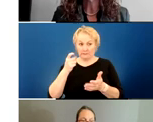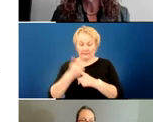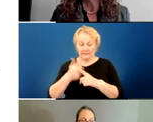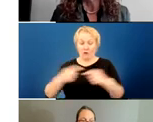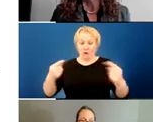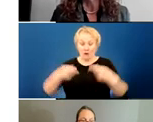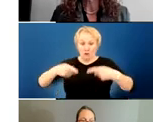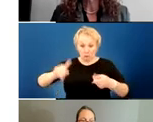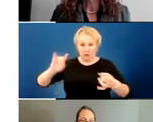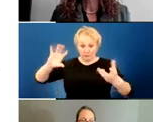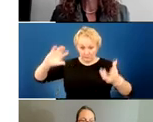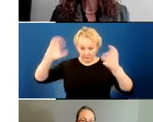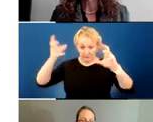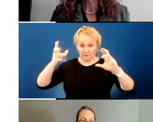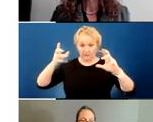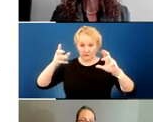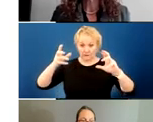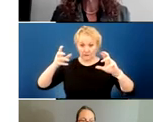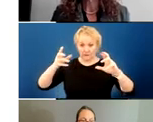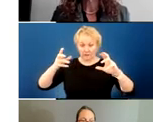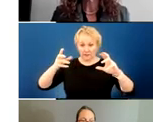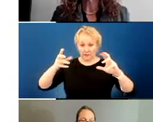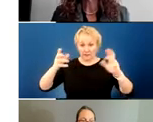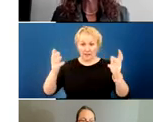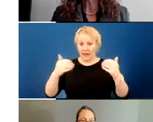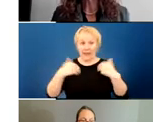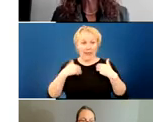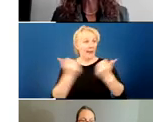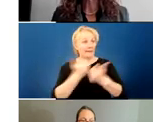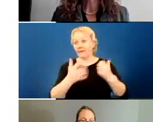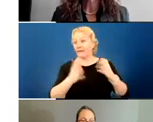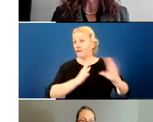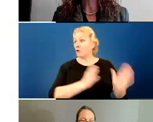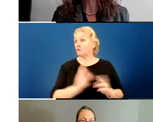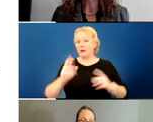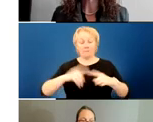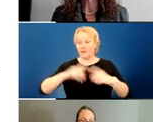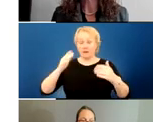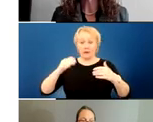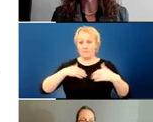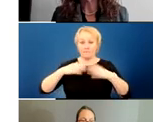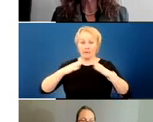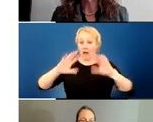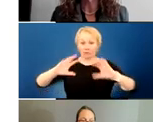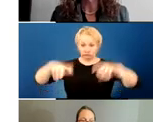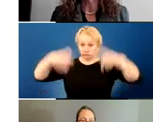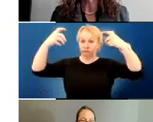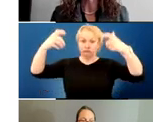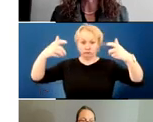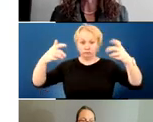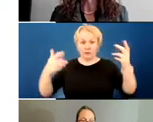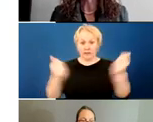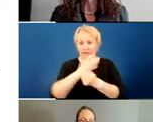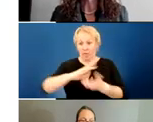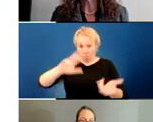you know, he was like, I had stuff together. He was like, but when my trailer flipped, all of it was disorganized.